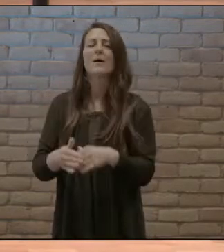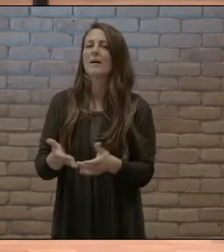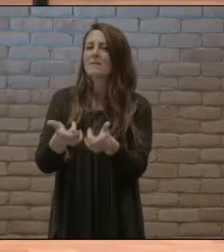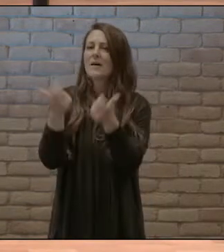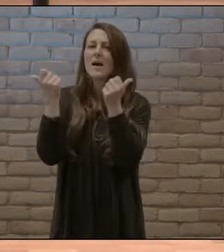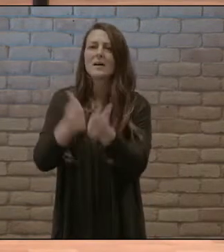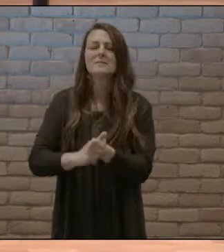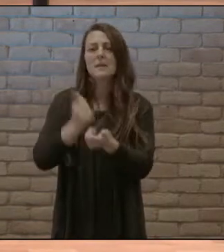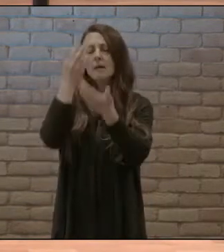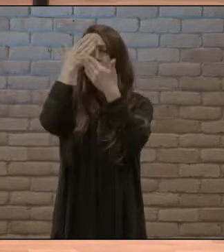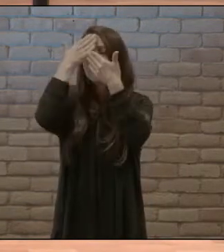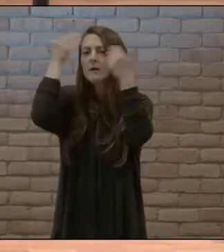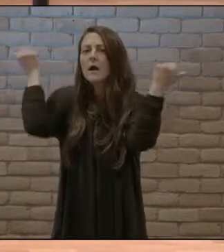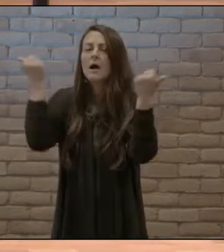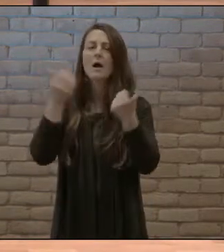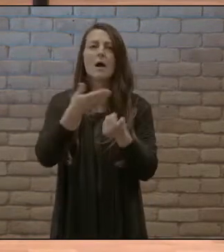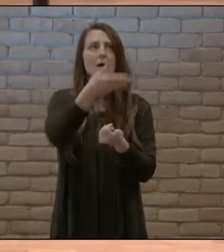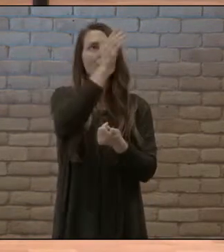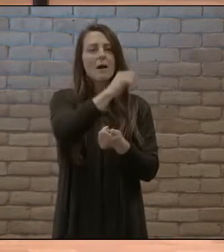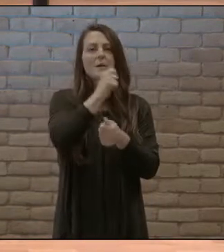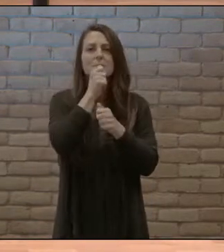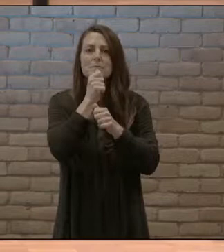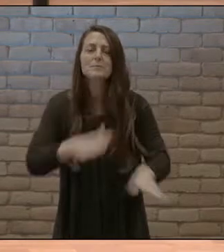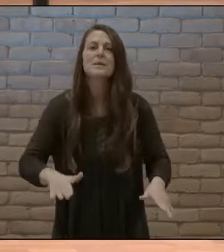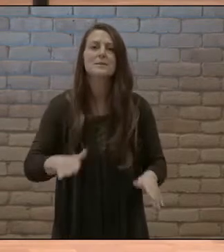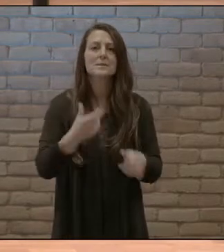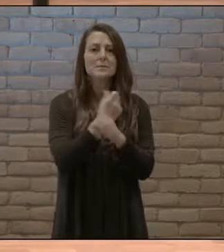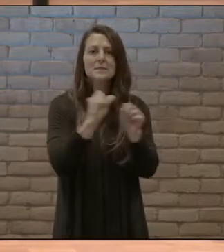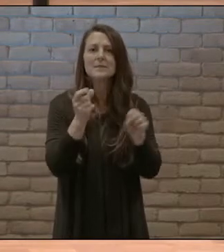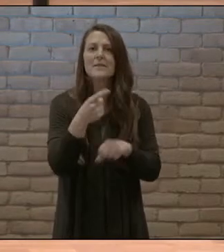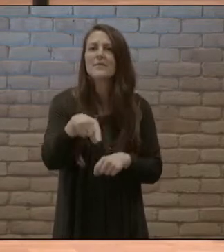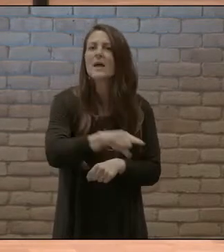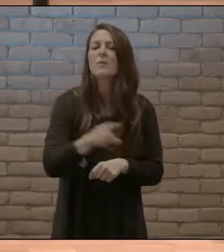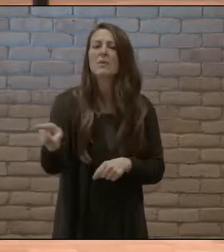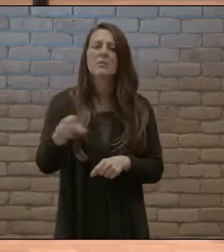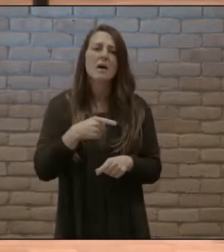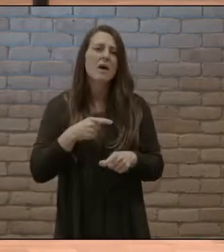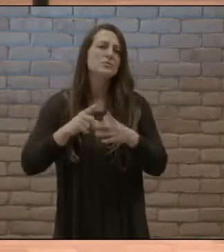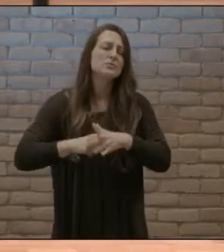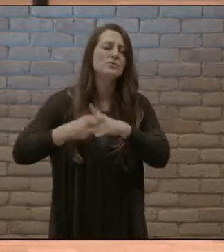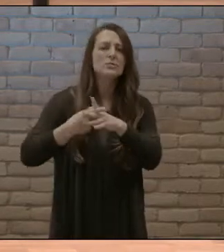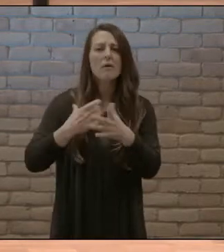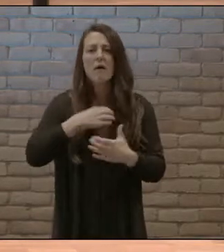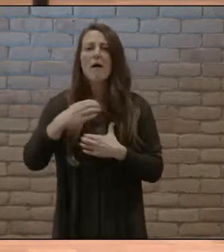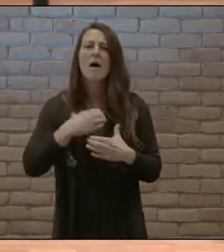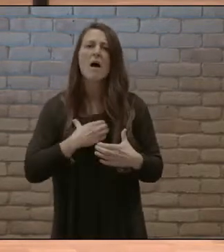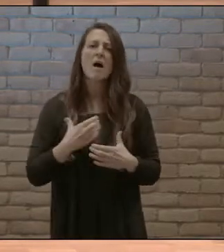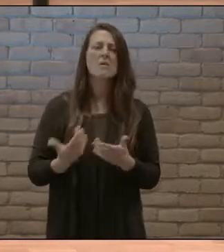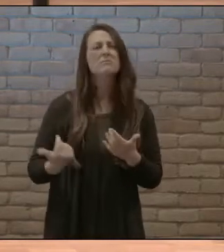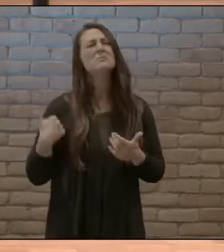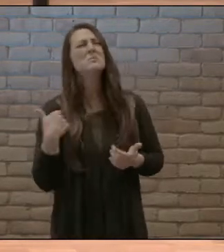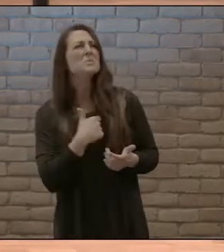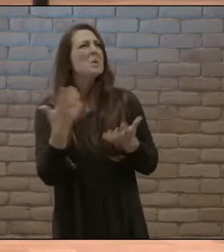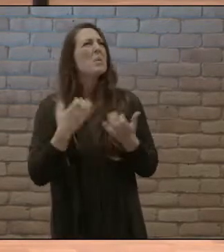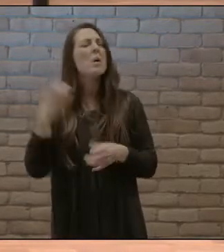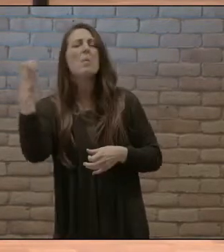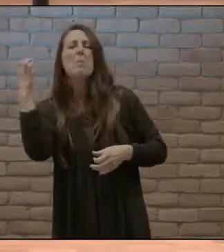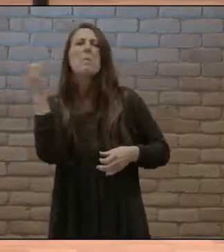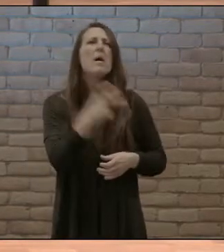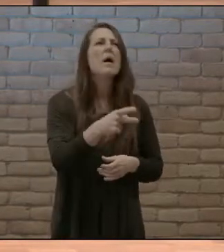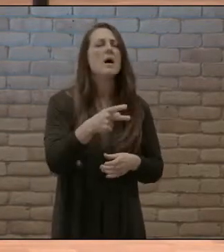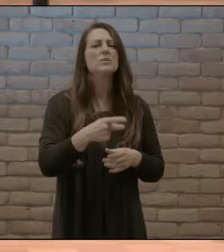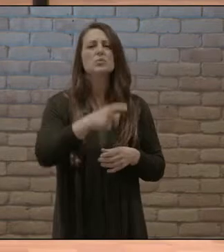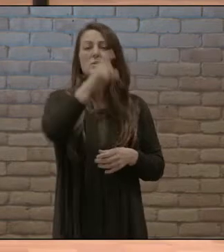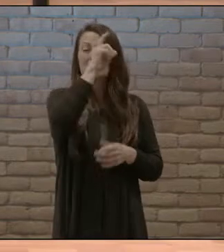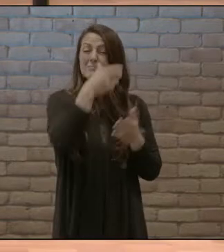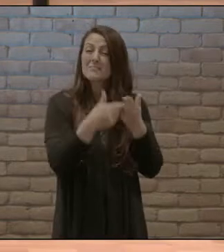them grumbling in the wilderness, saying, we want to go back to Egypt, even though they had been slaves there for more than